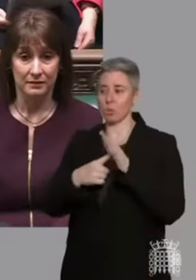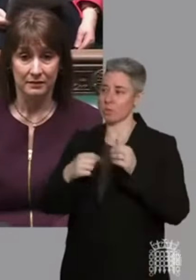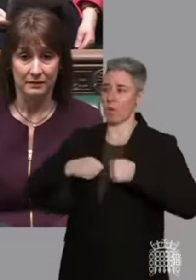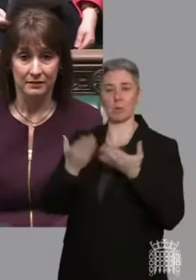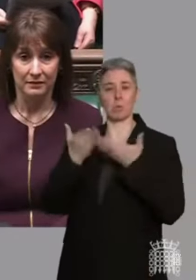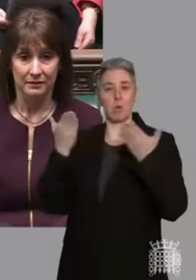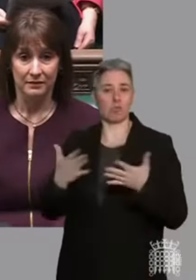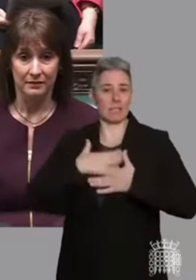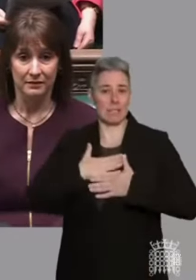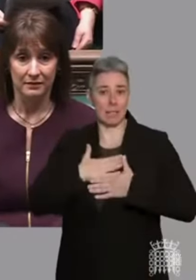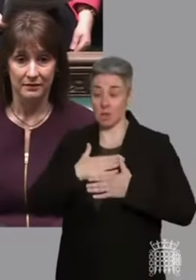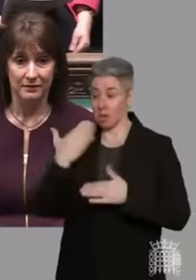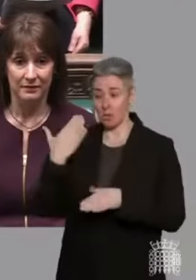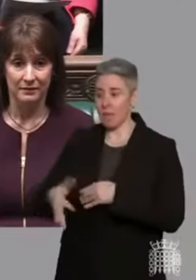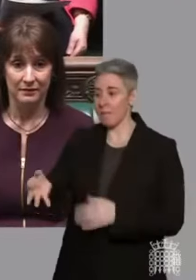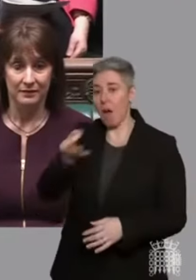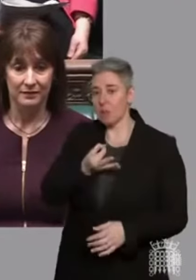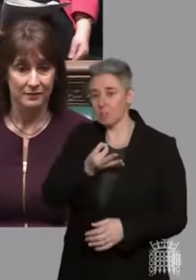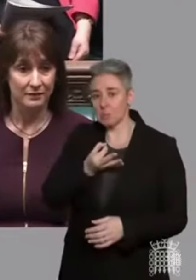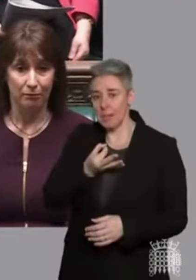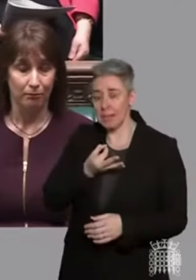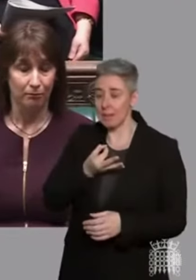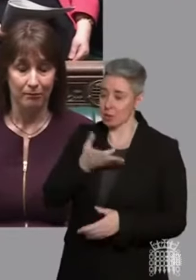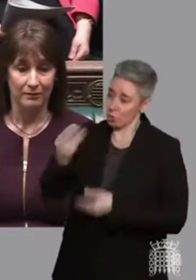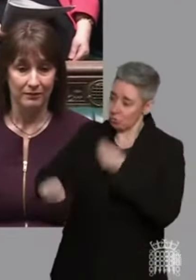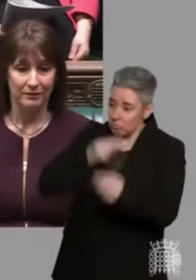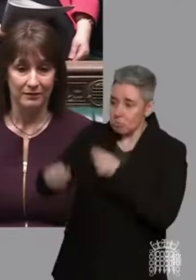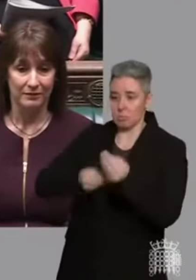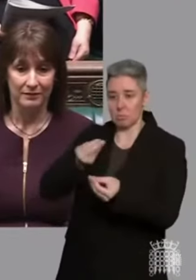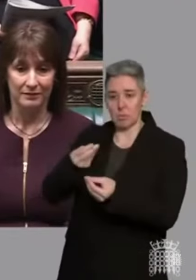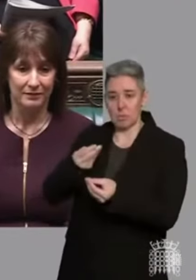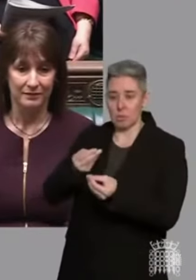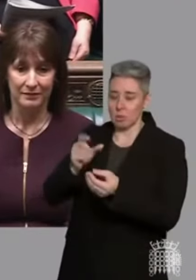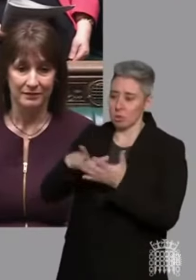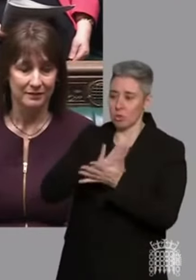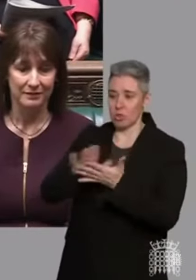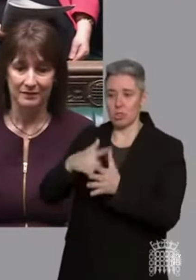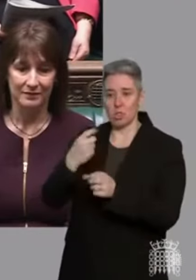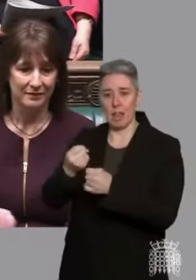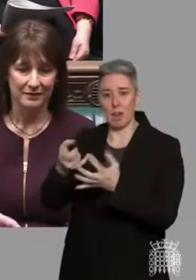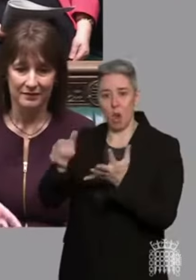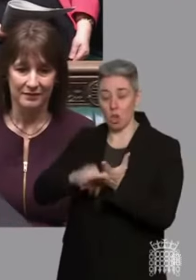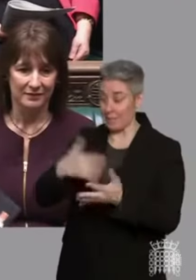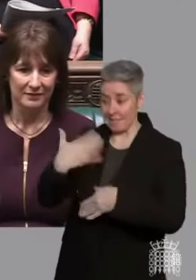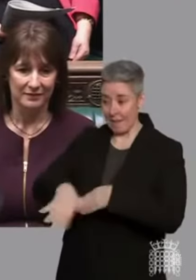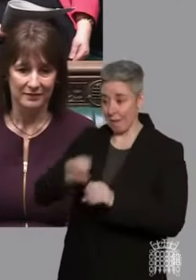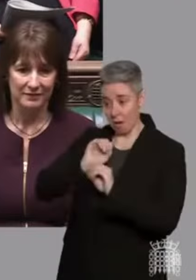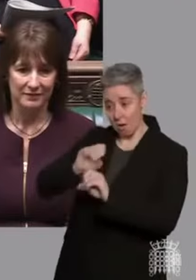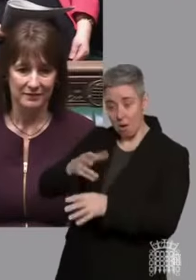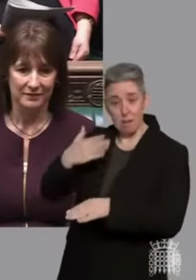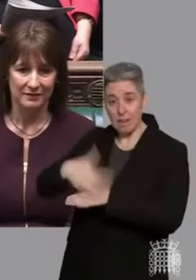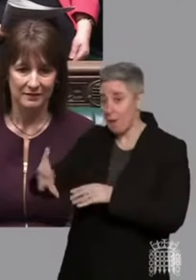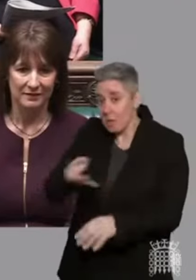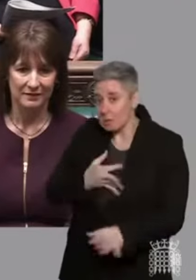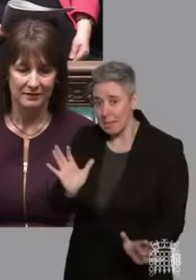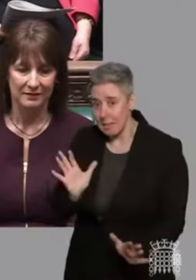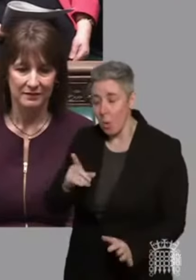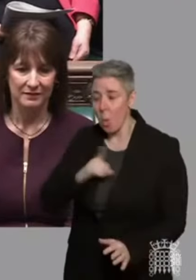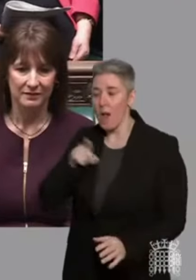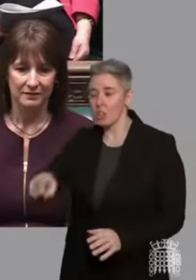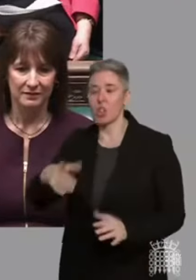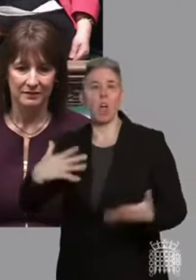Chagos case. And that's because she's more interested in chasing reform than in national security. In